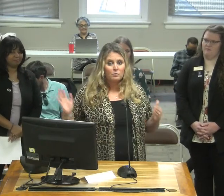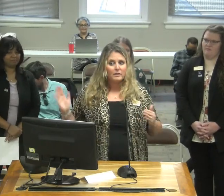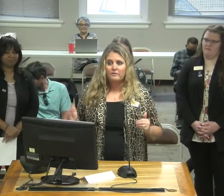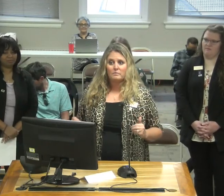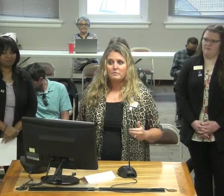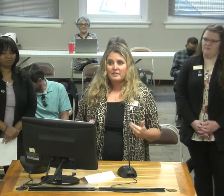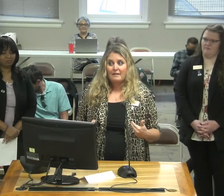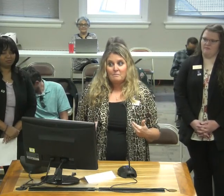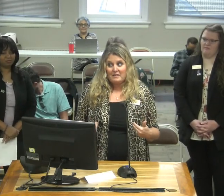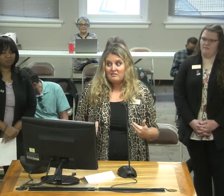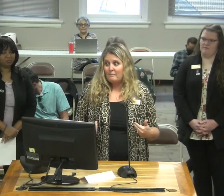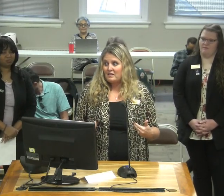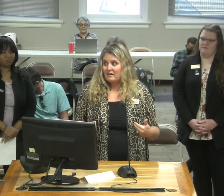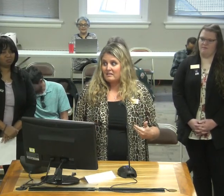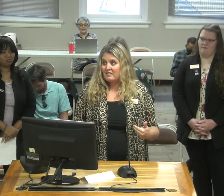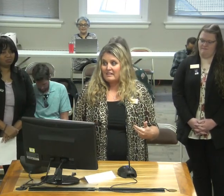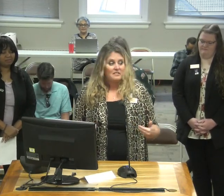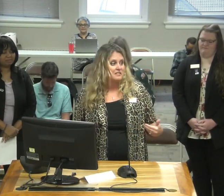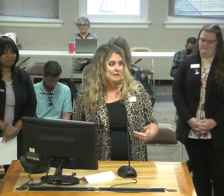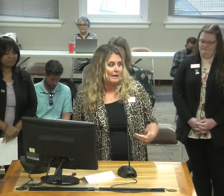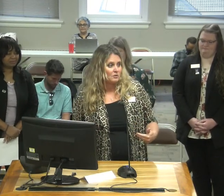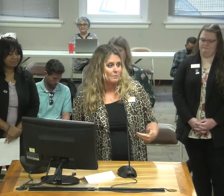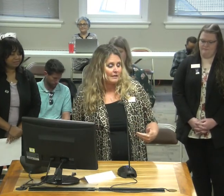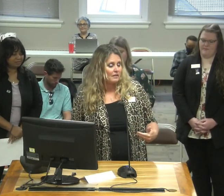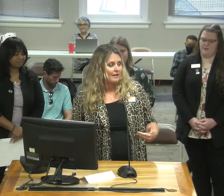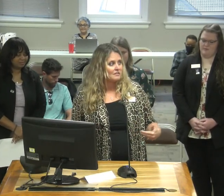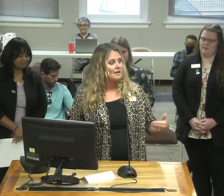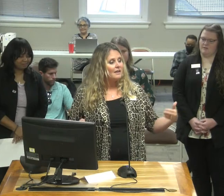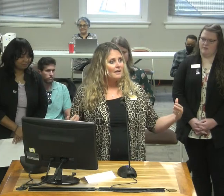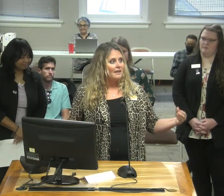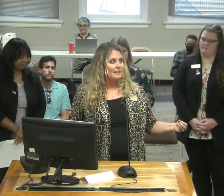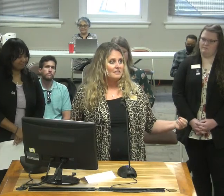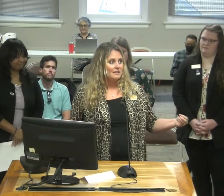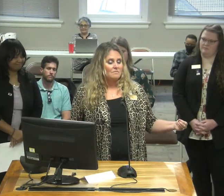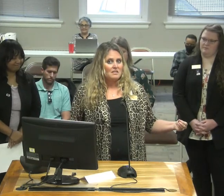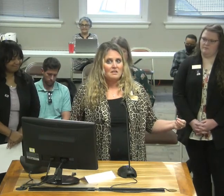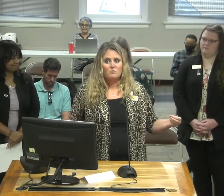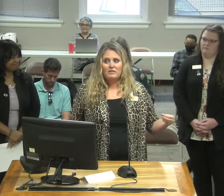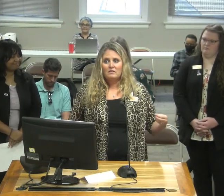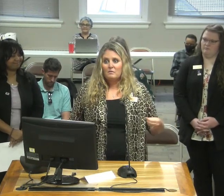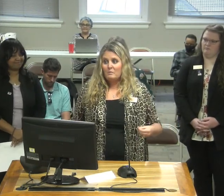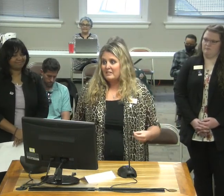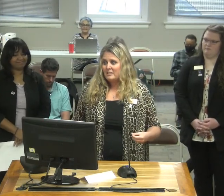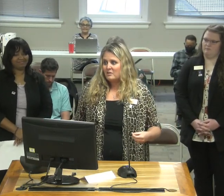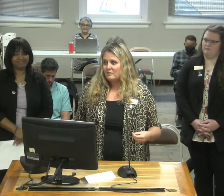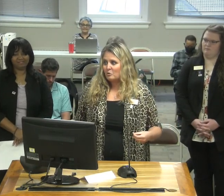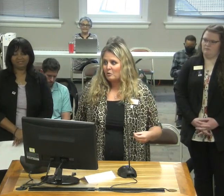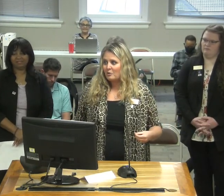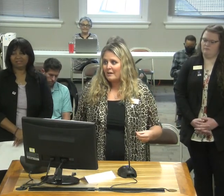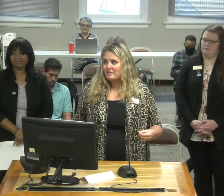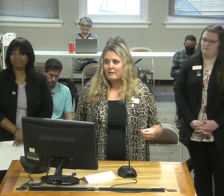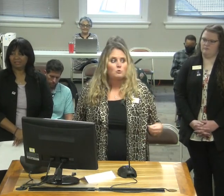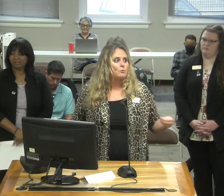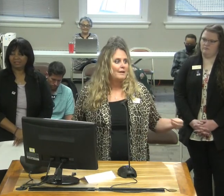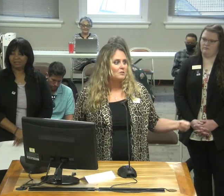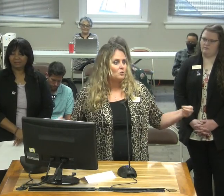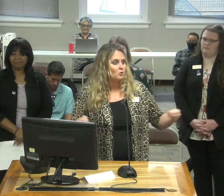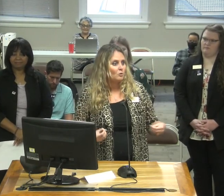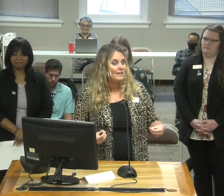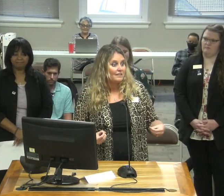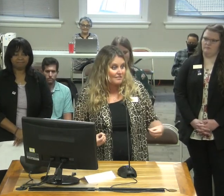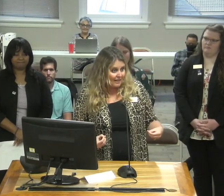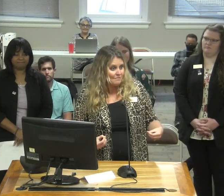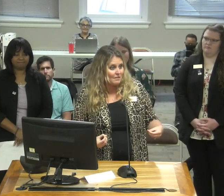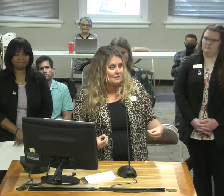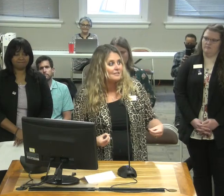every one of them gave me something exciting to take back to my class and same thing with my teaching as a career class I'm trying